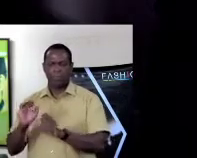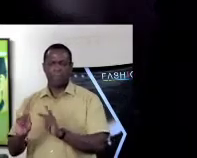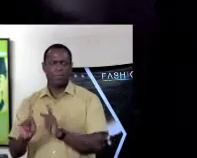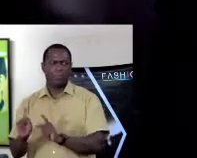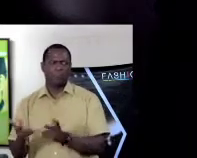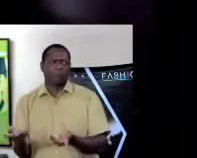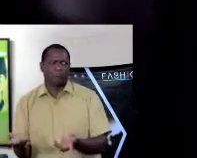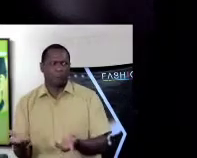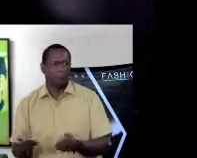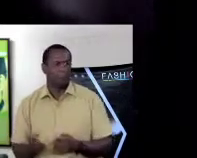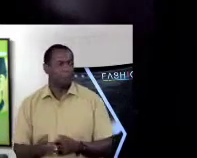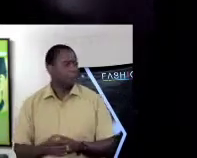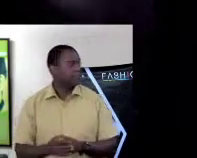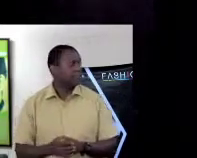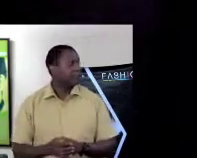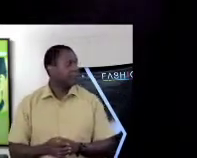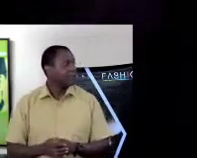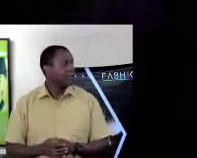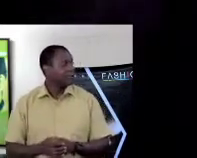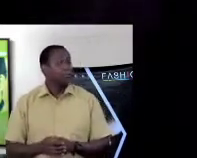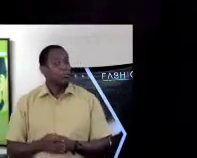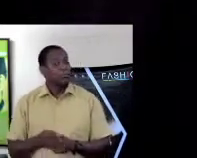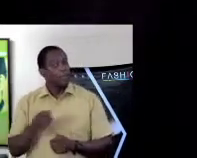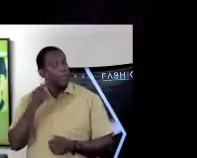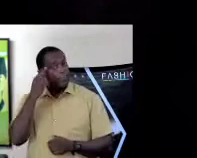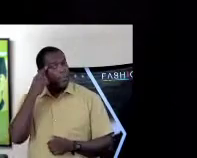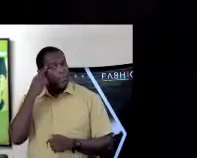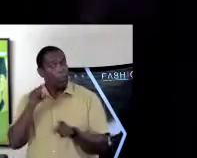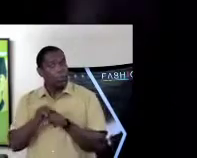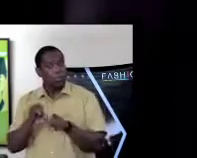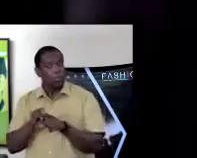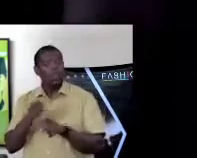that's where one of the directions I also think that has to happen.